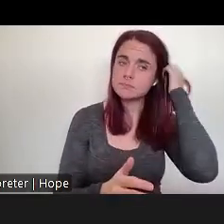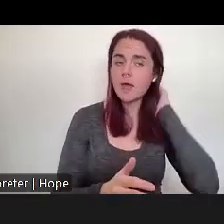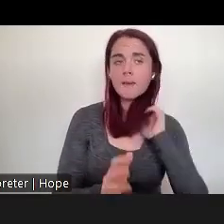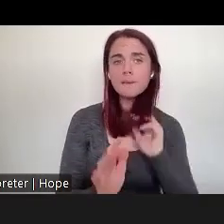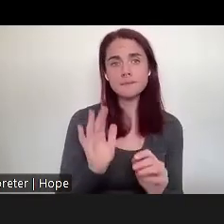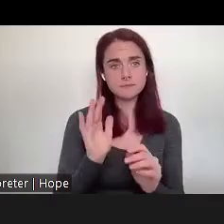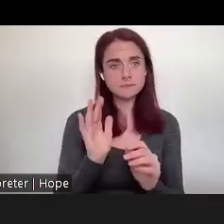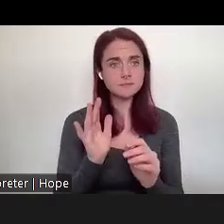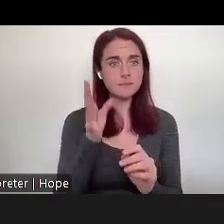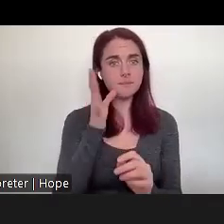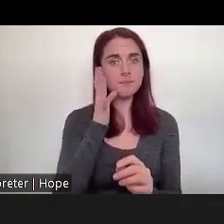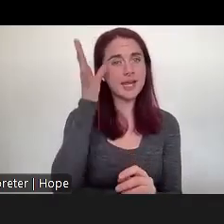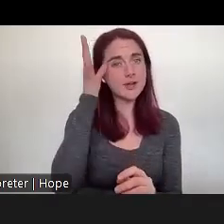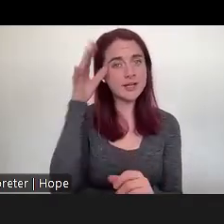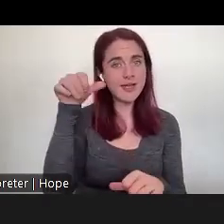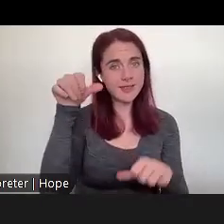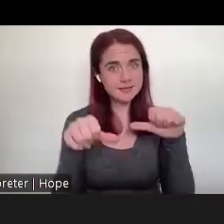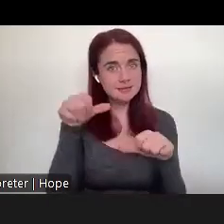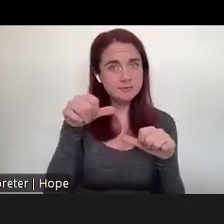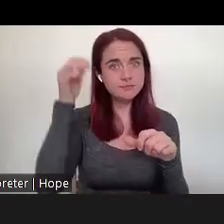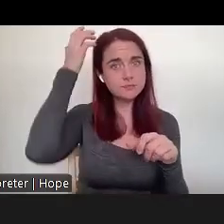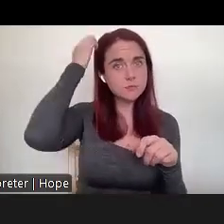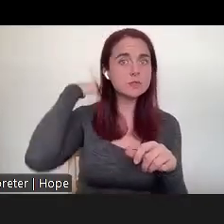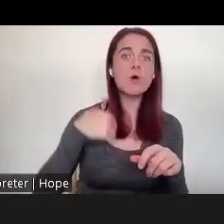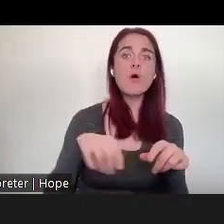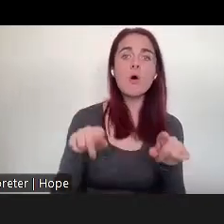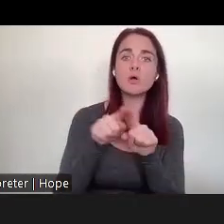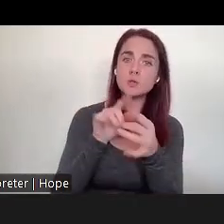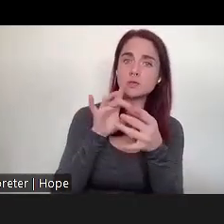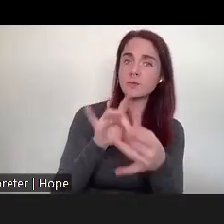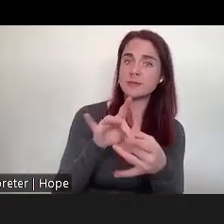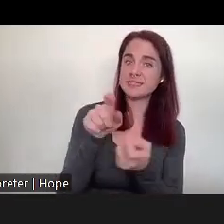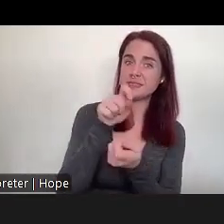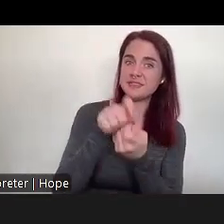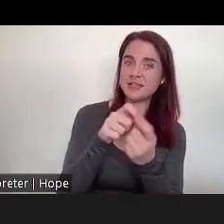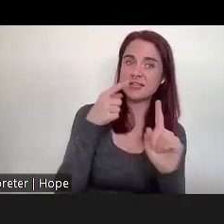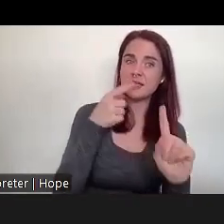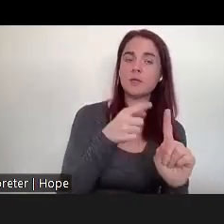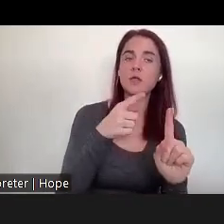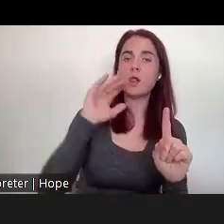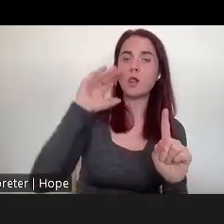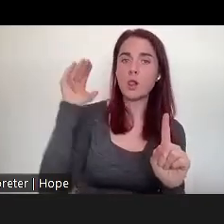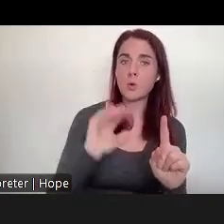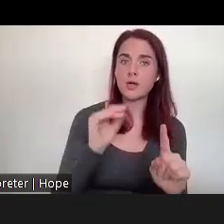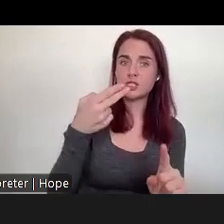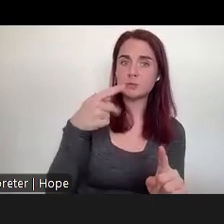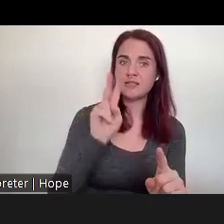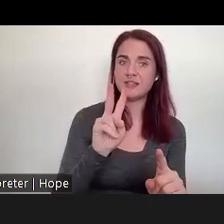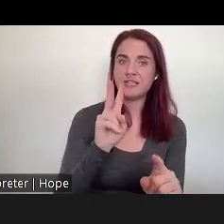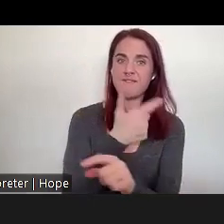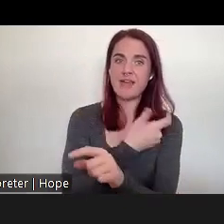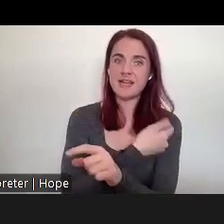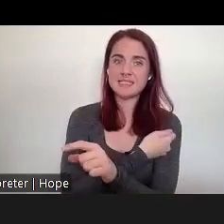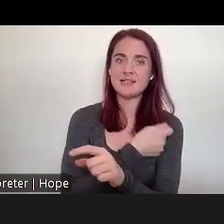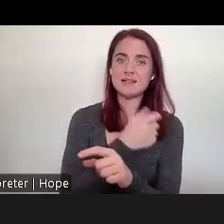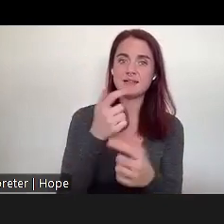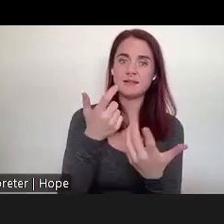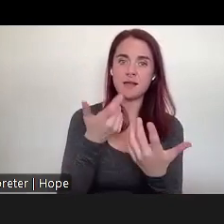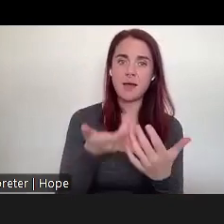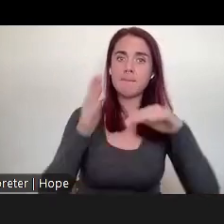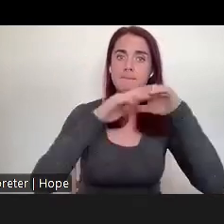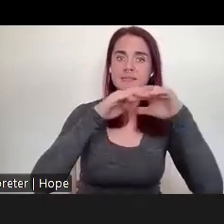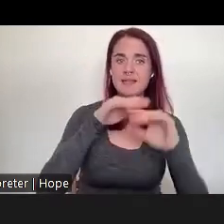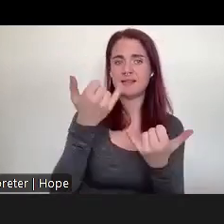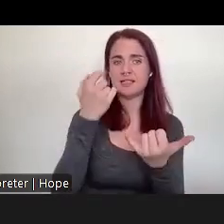And parent hesitancy was associated specifically with lower HPV vaccine uptake in this